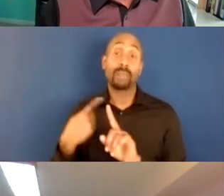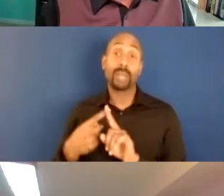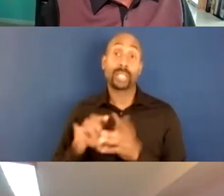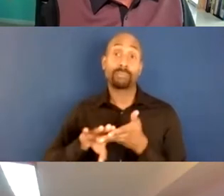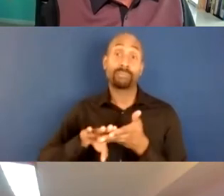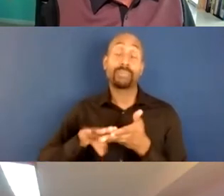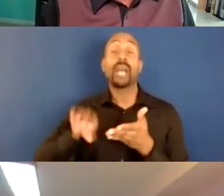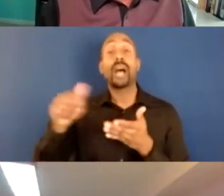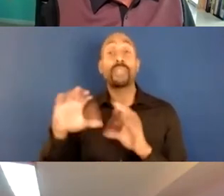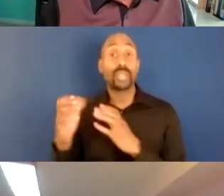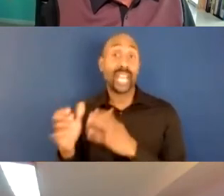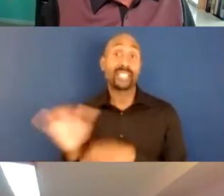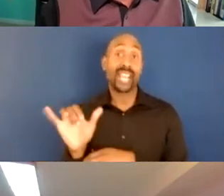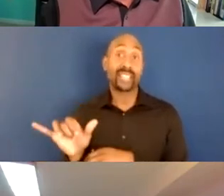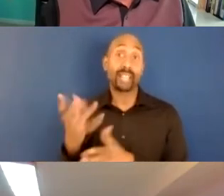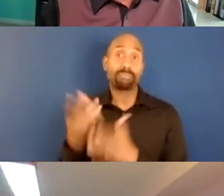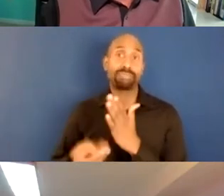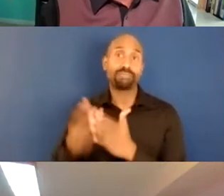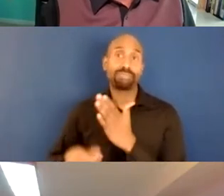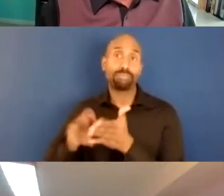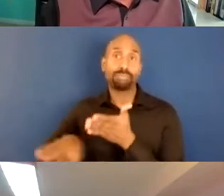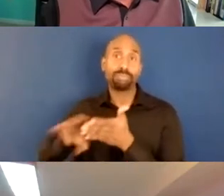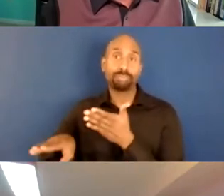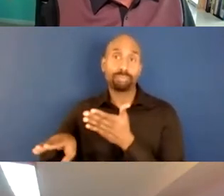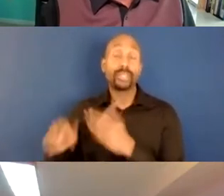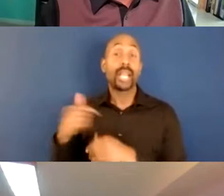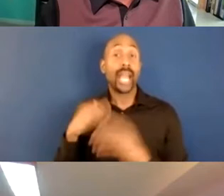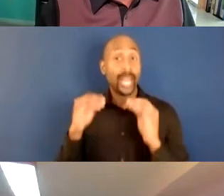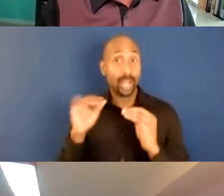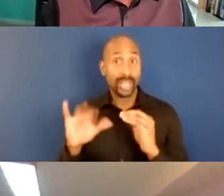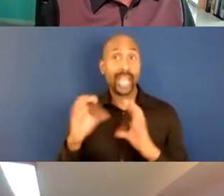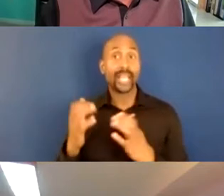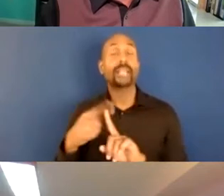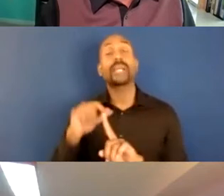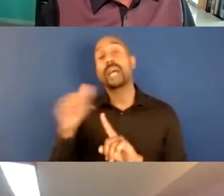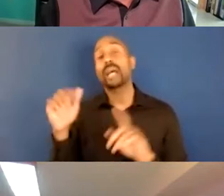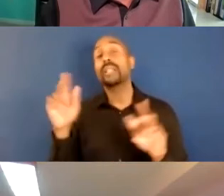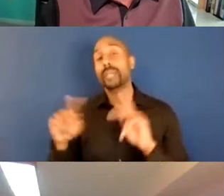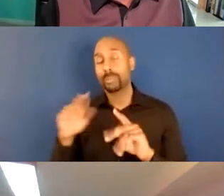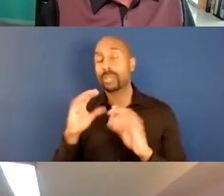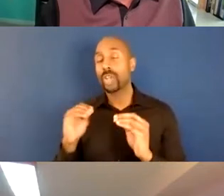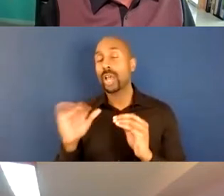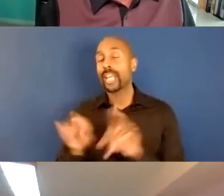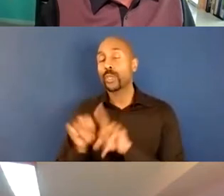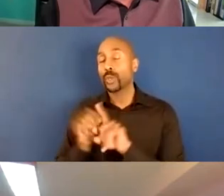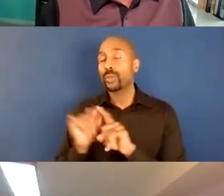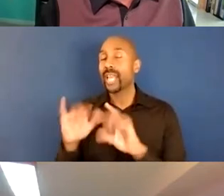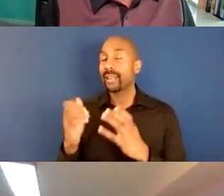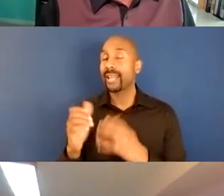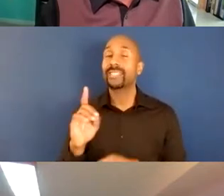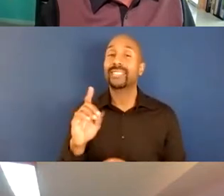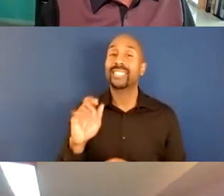classes like that. And it was a class that not only I taught, other people in our department, David Vine and other folk taught.